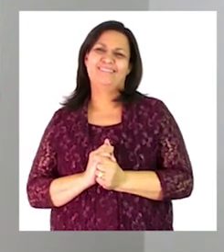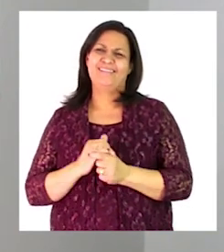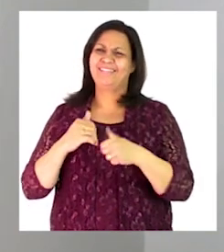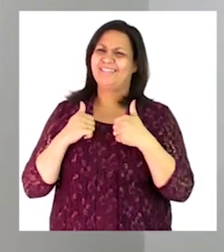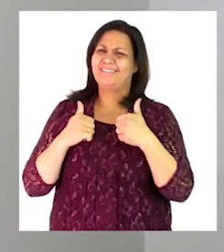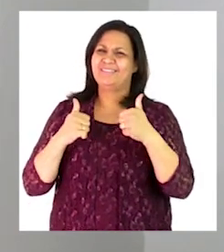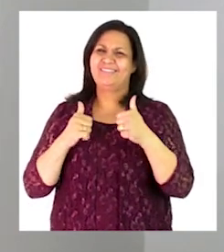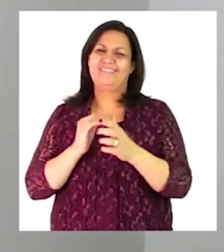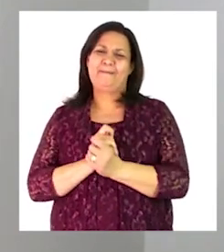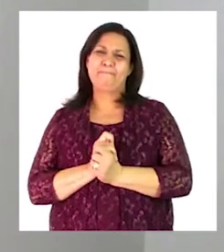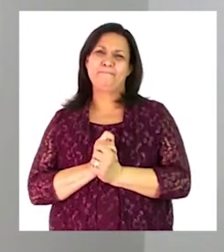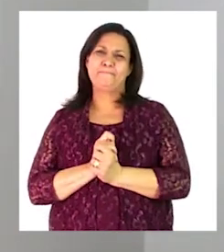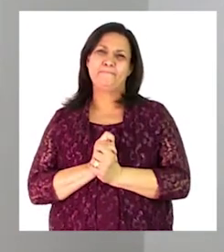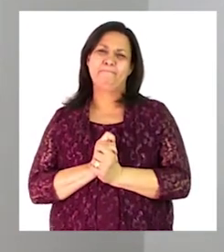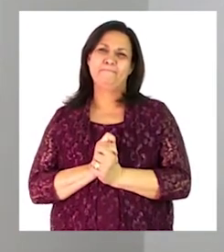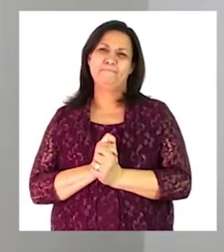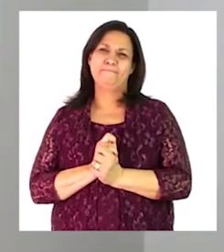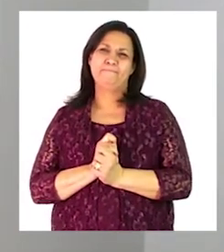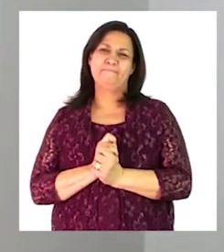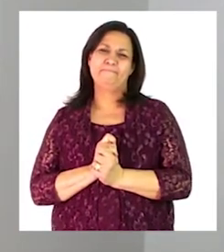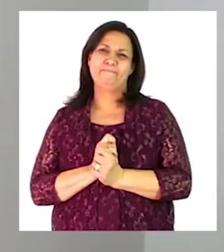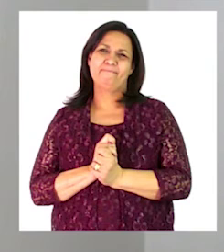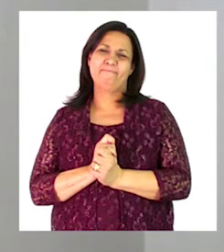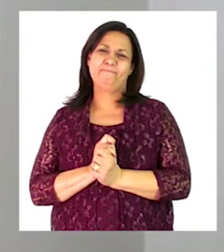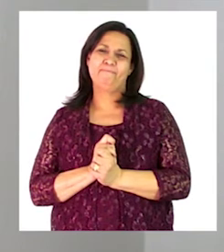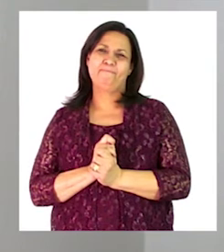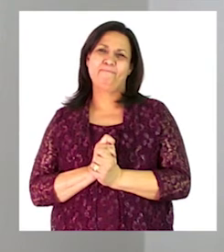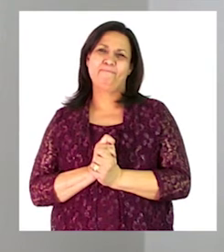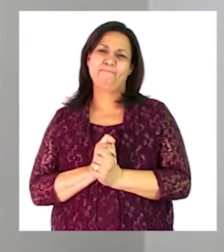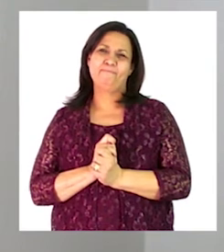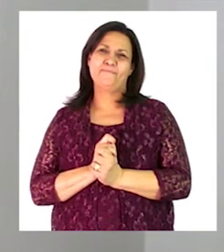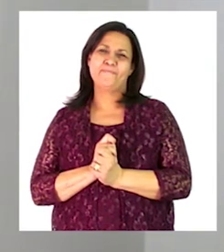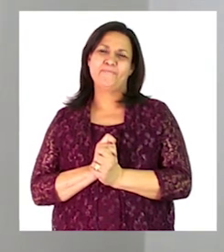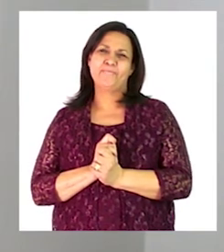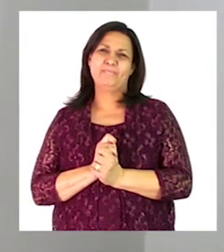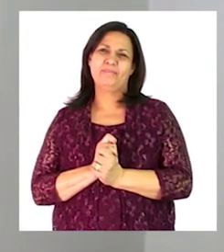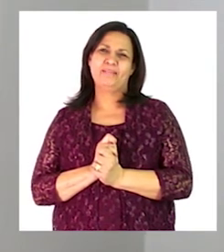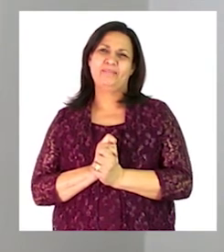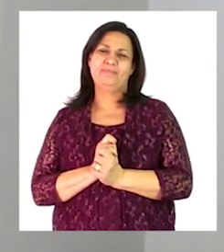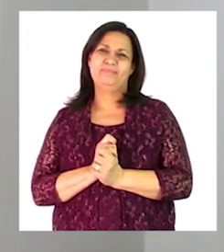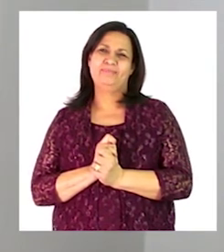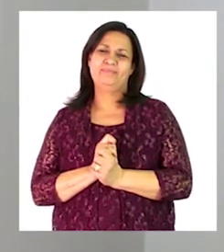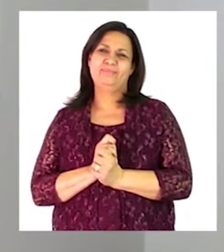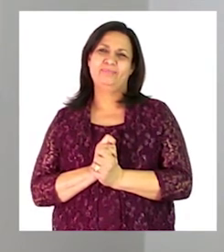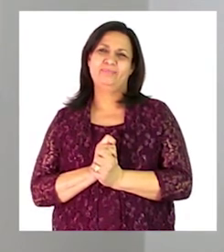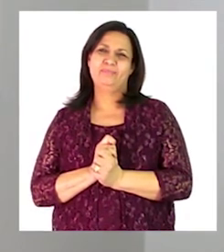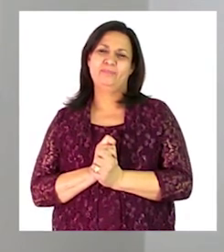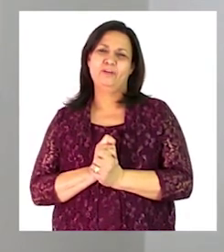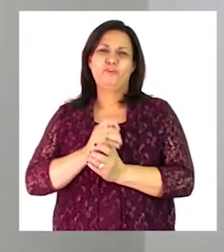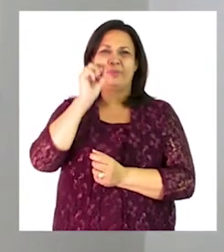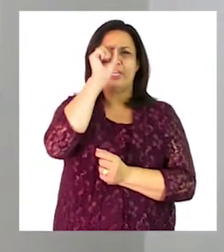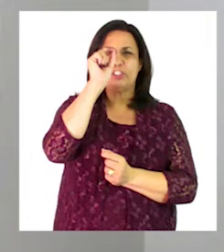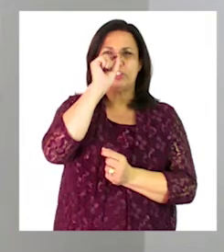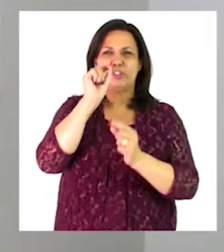leaves to the one at the bottom. There is the last dot. So